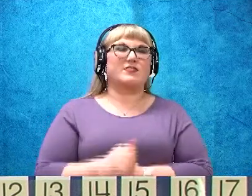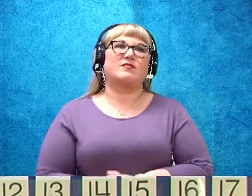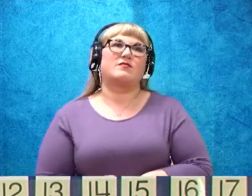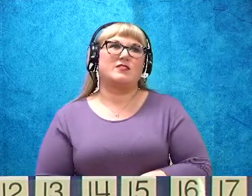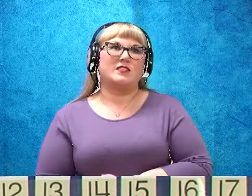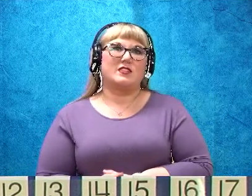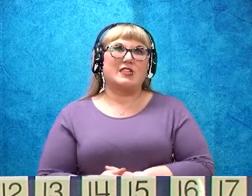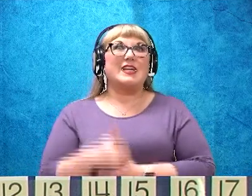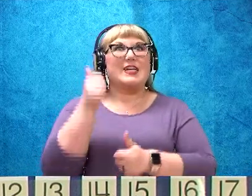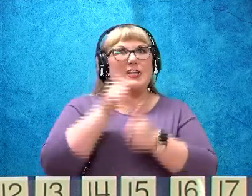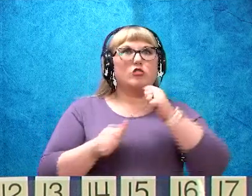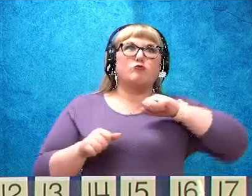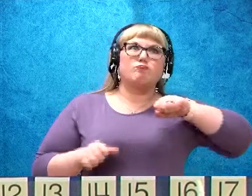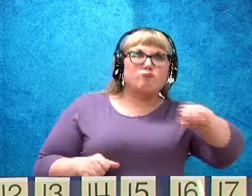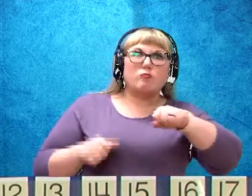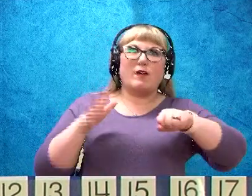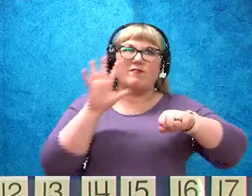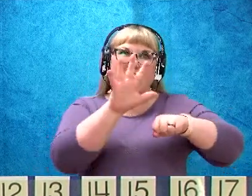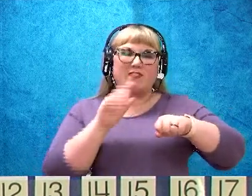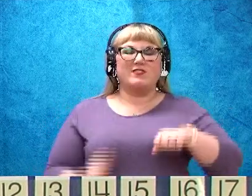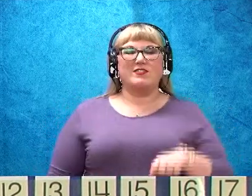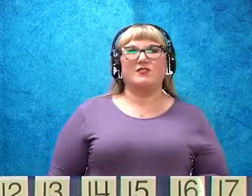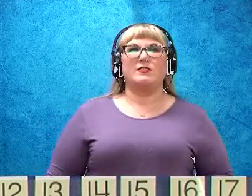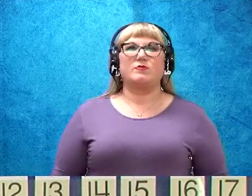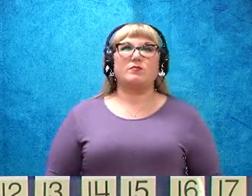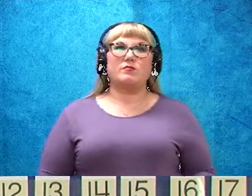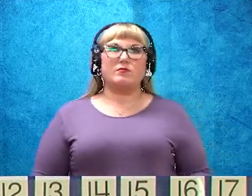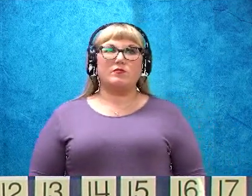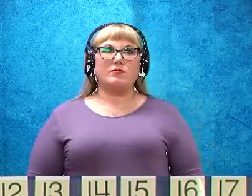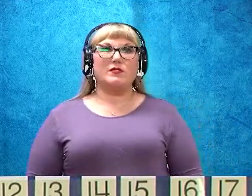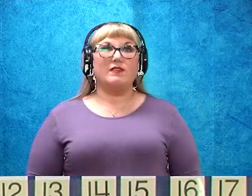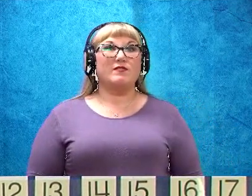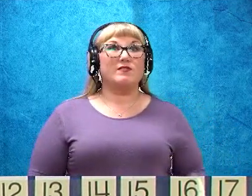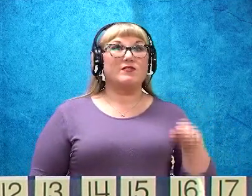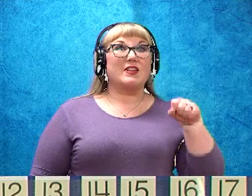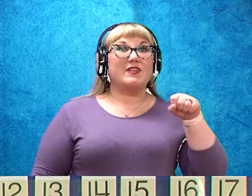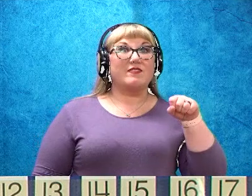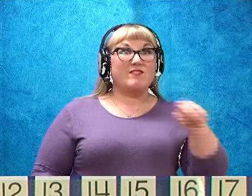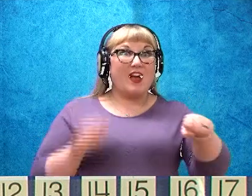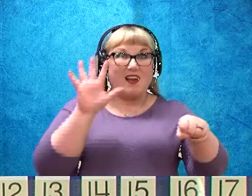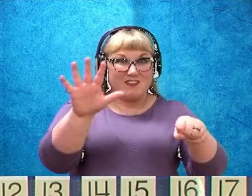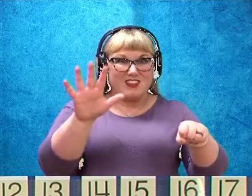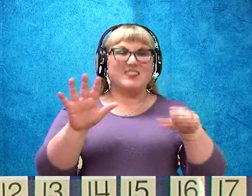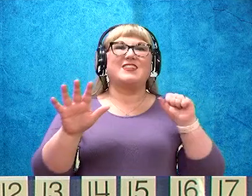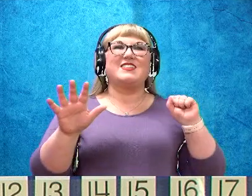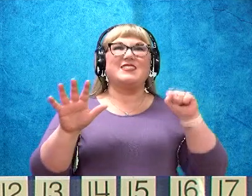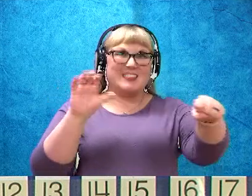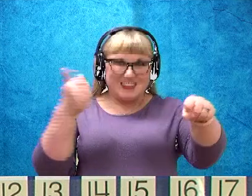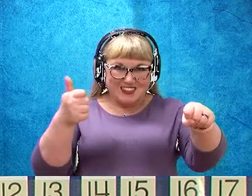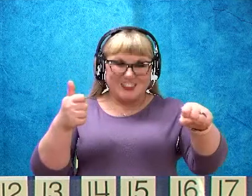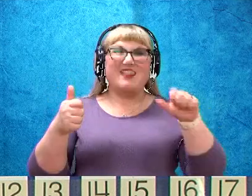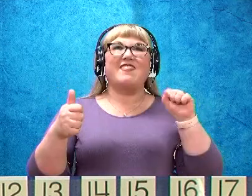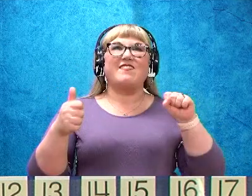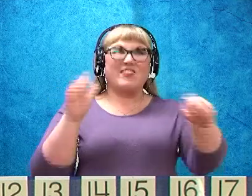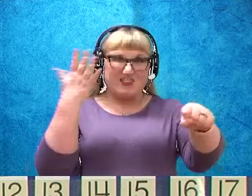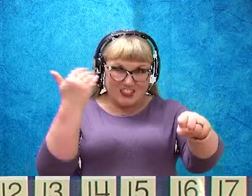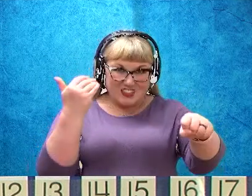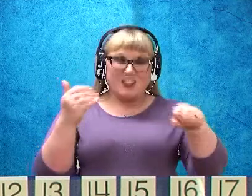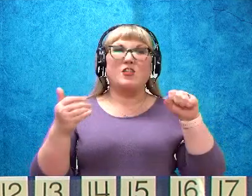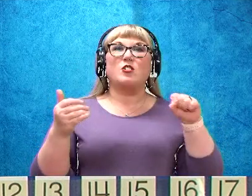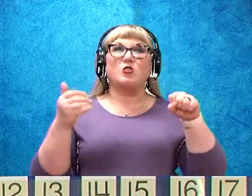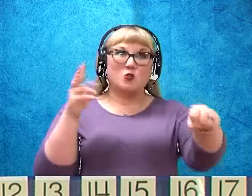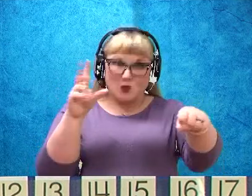each punch is going to be worth 5. Ready? Count with me. 5, 10,